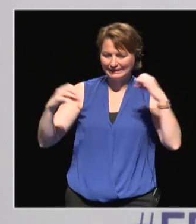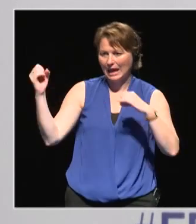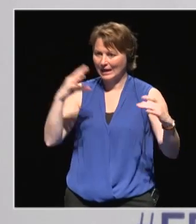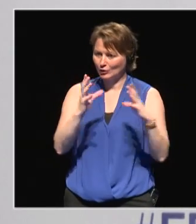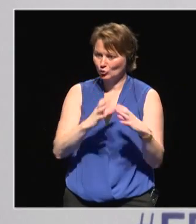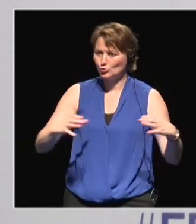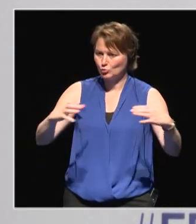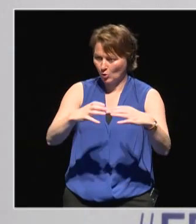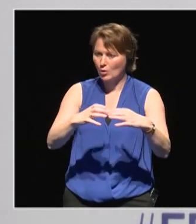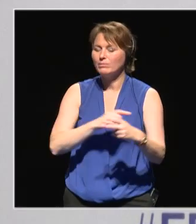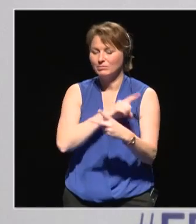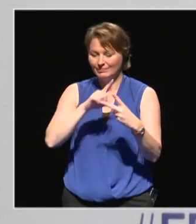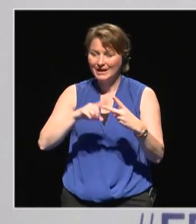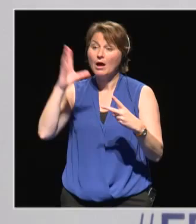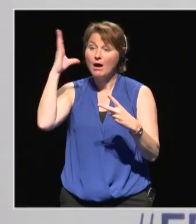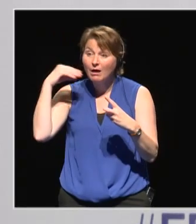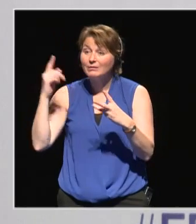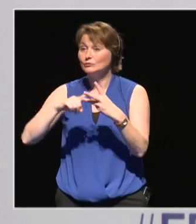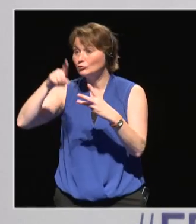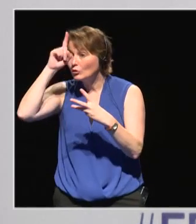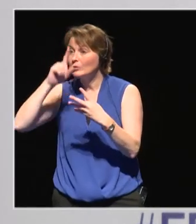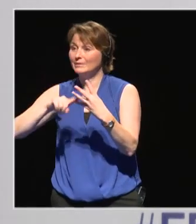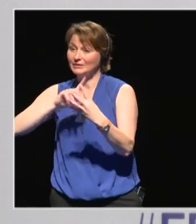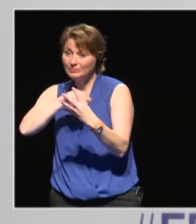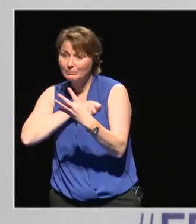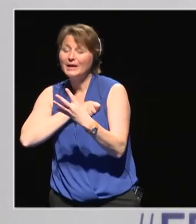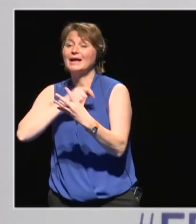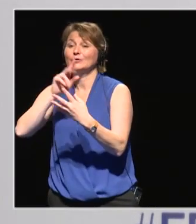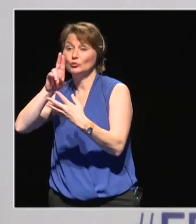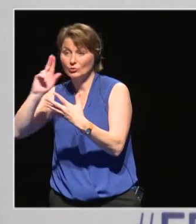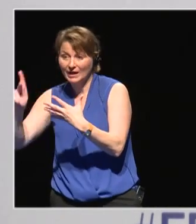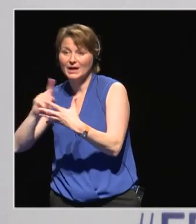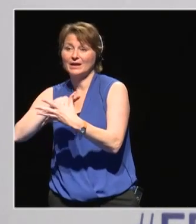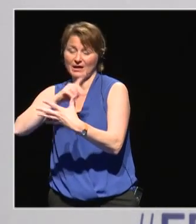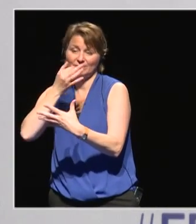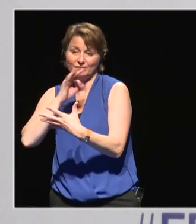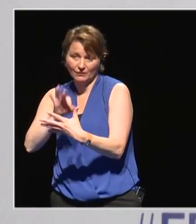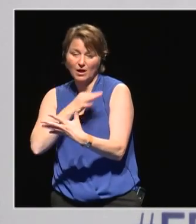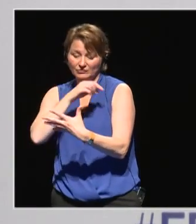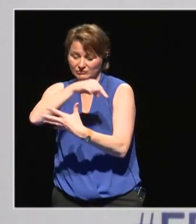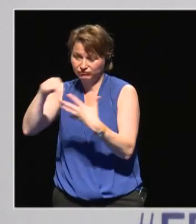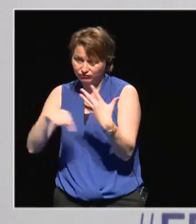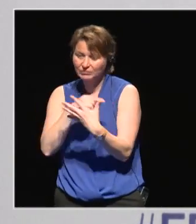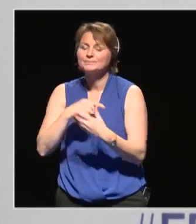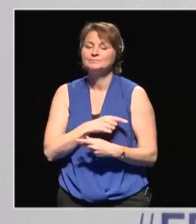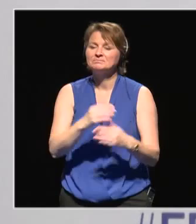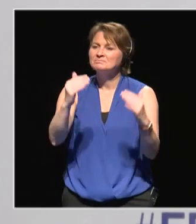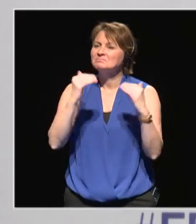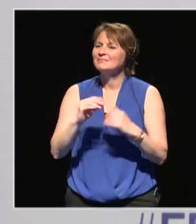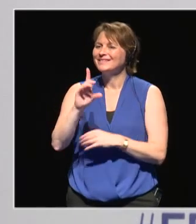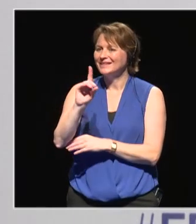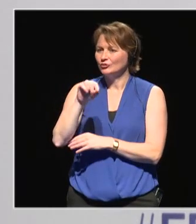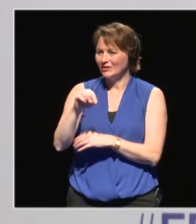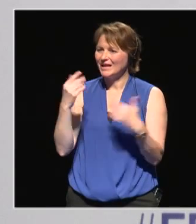in Germany, in Holland, in Spain, in the UK, and in France. DG Klima in